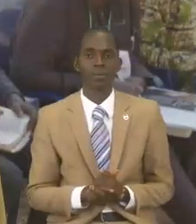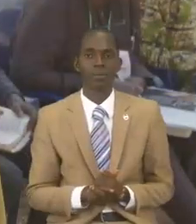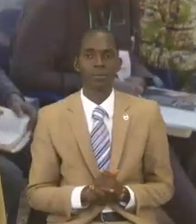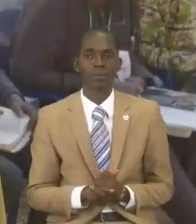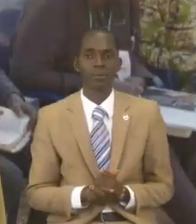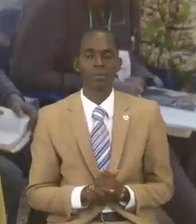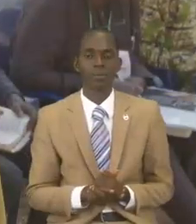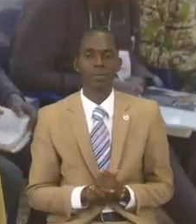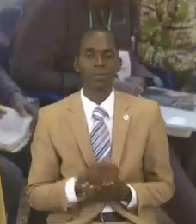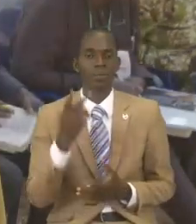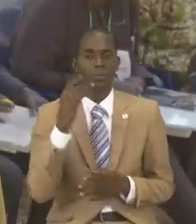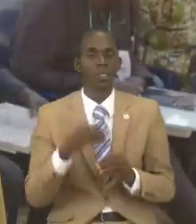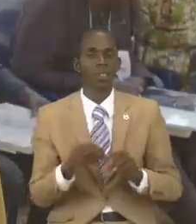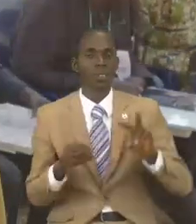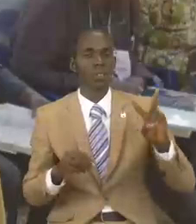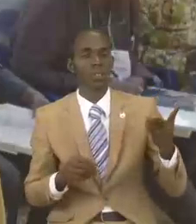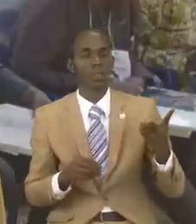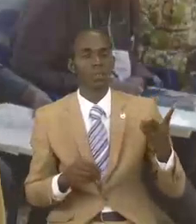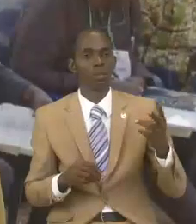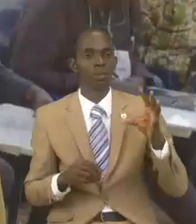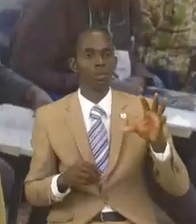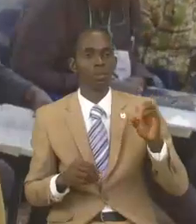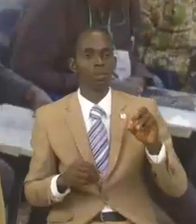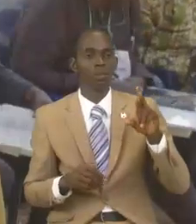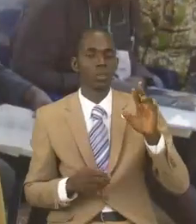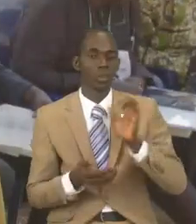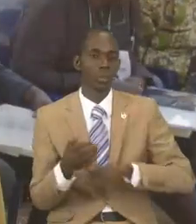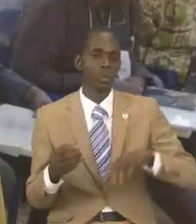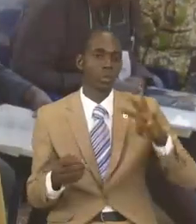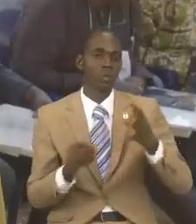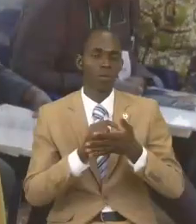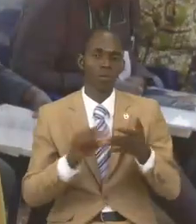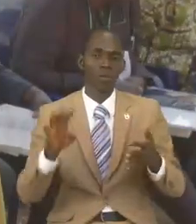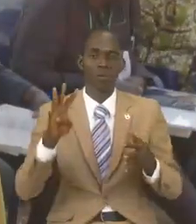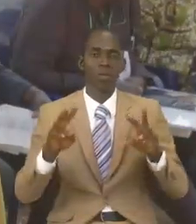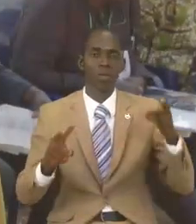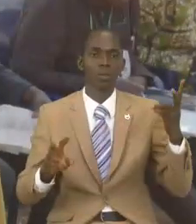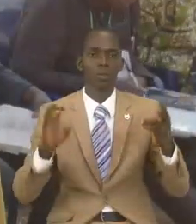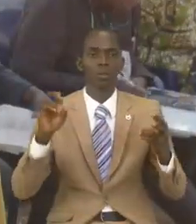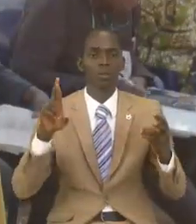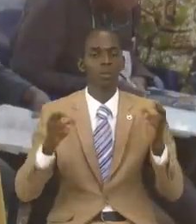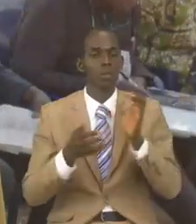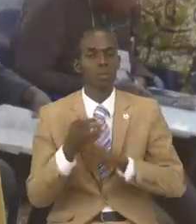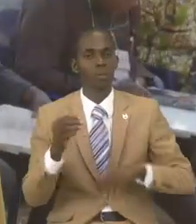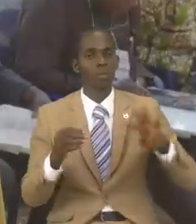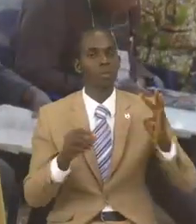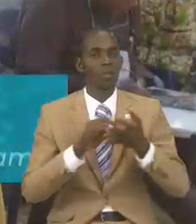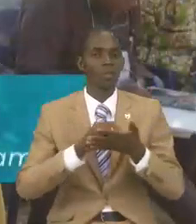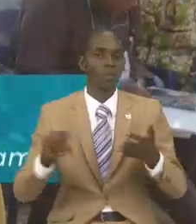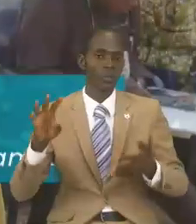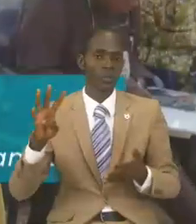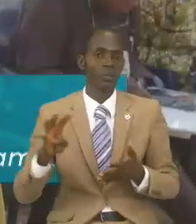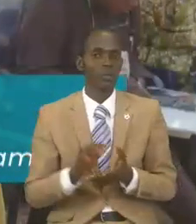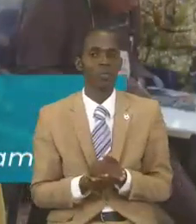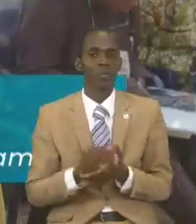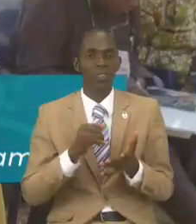Look at 2 Corinthians chapter 4. I'm looking at verse 4. 2 Corinthians chapter 4, looking at verse 4.